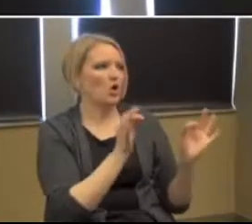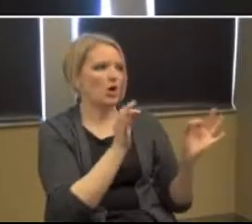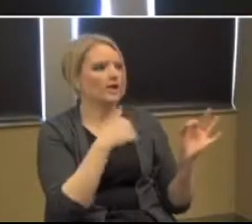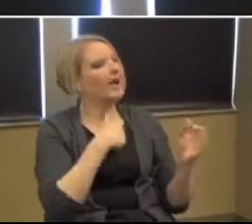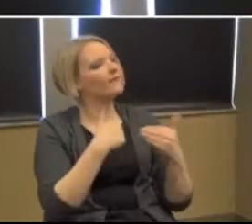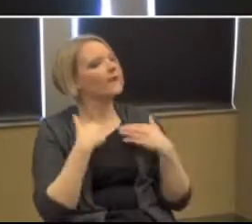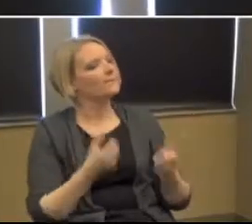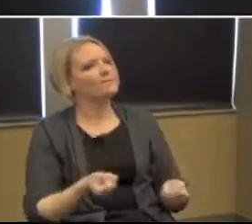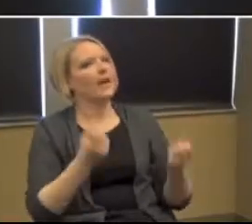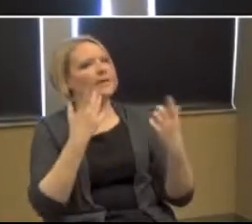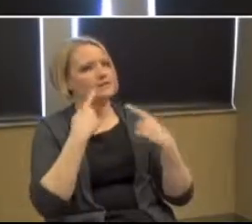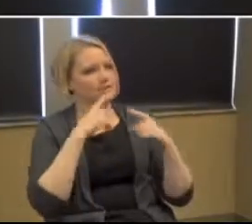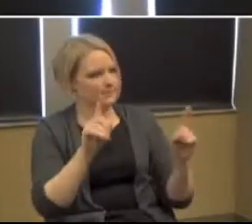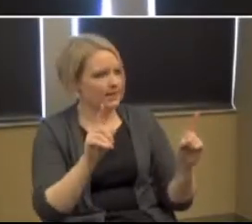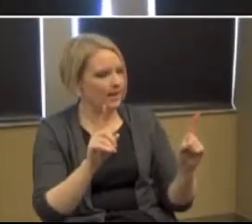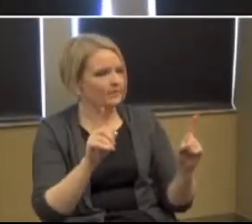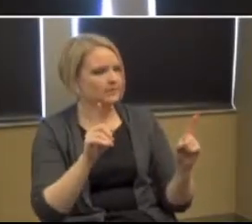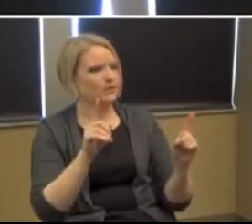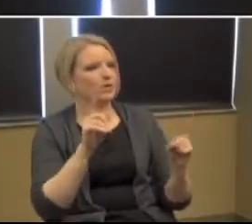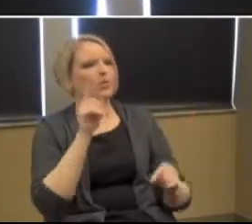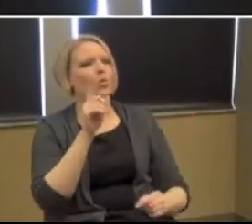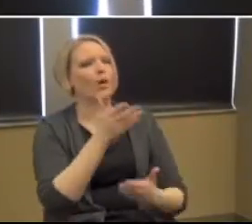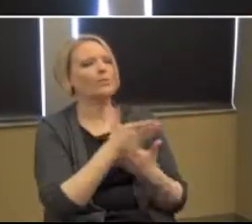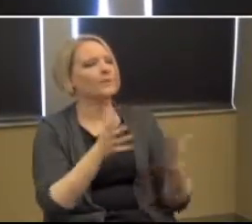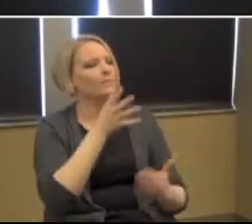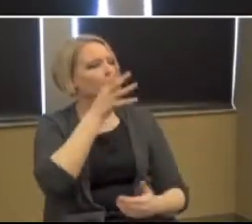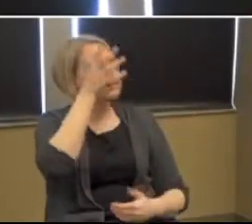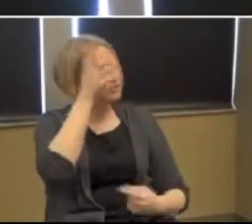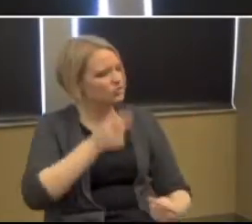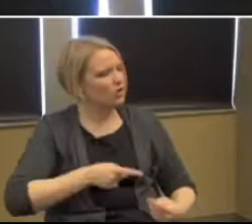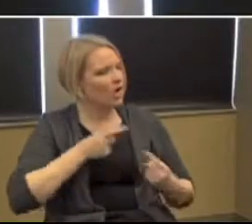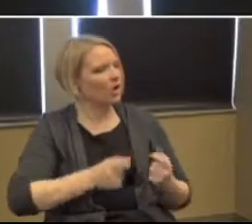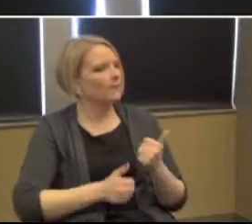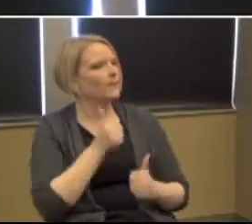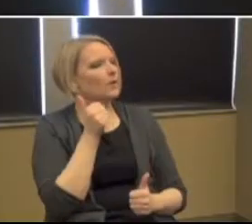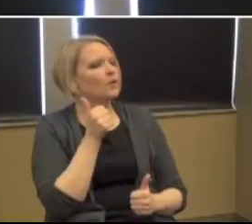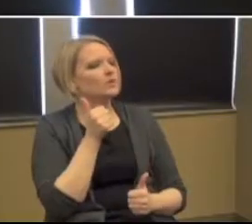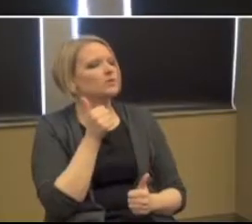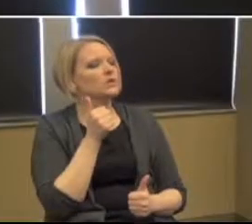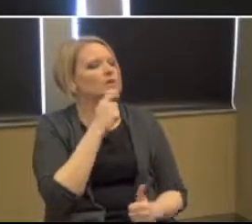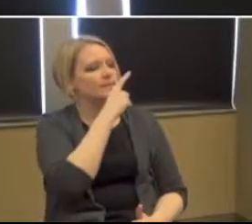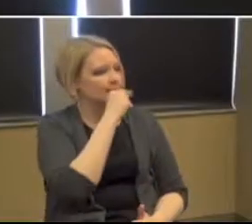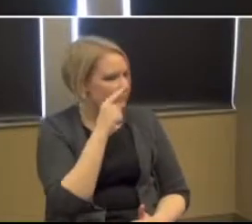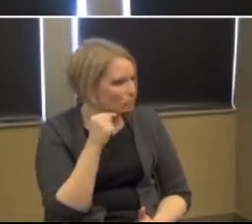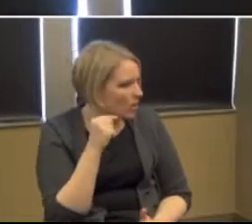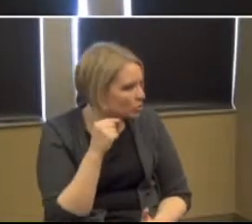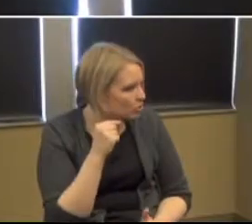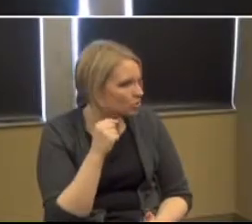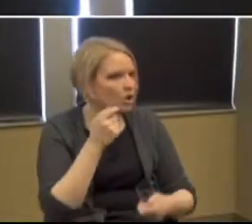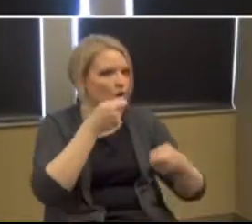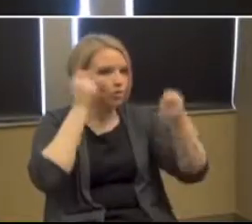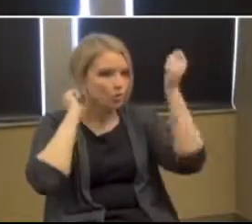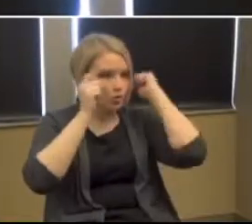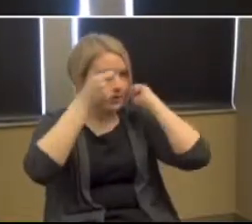a lot of success. One of the big areas that parents struggle with is teeth brushing and grooming. And so we've spent an